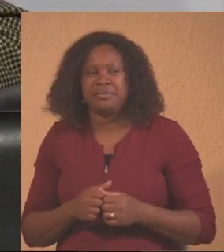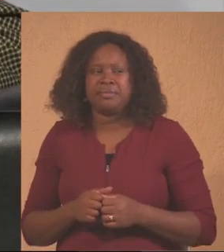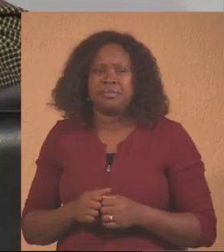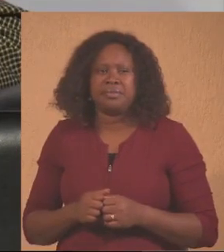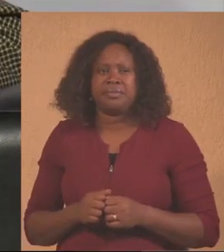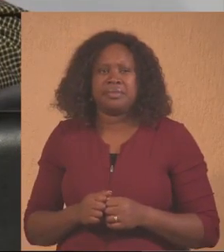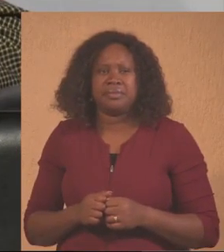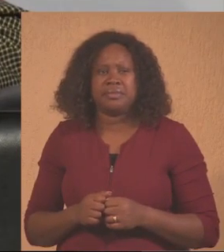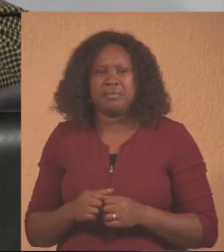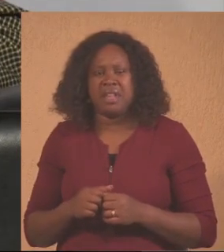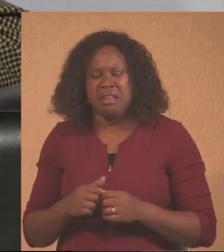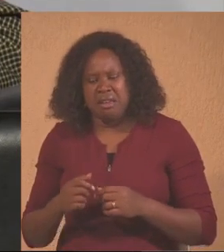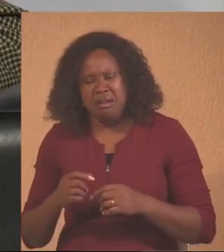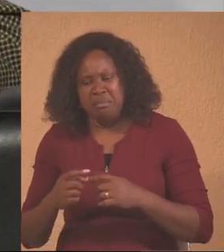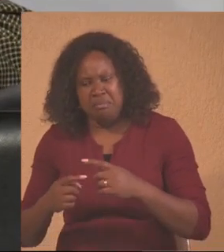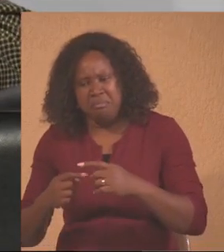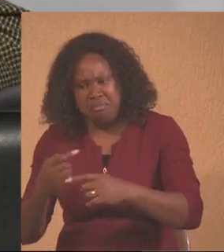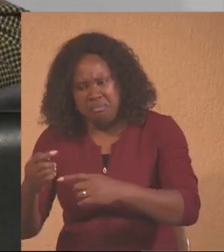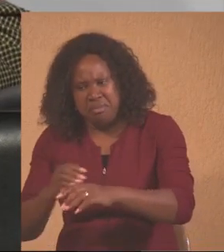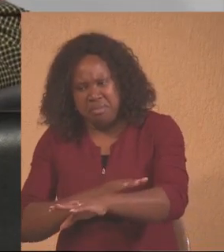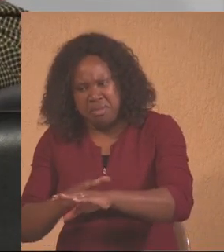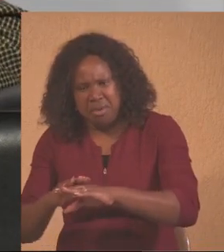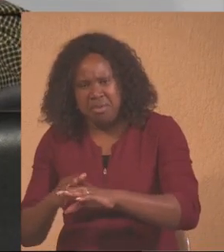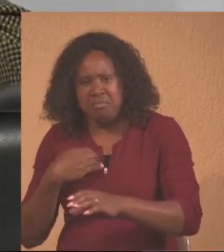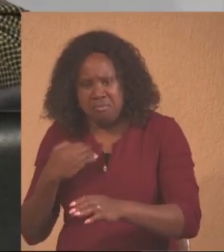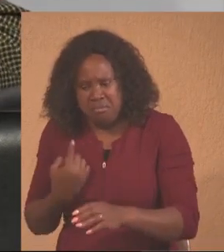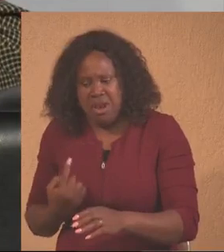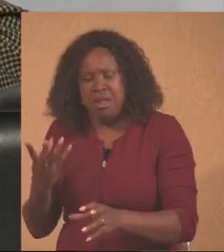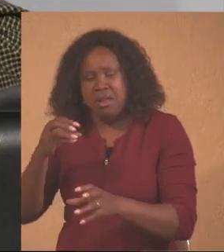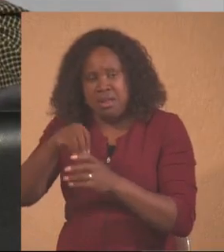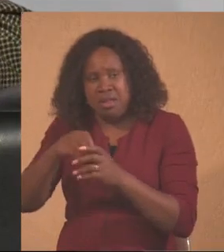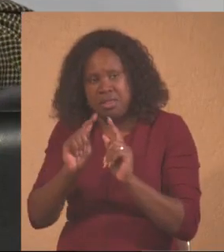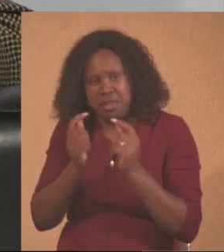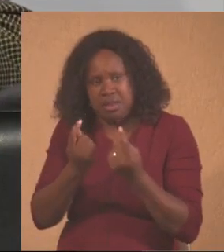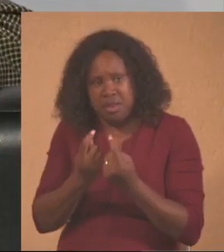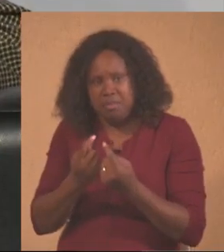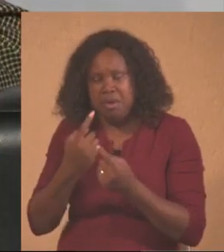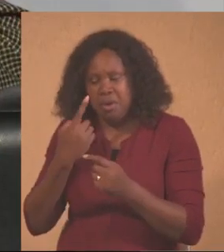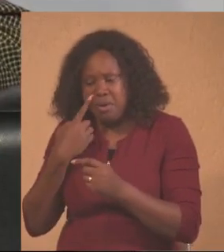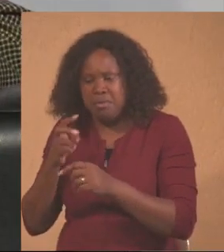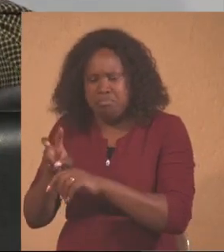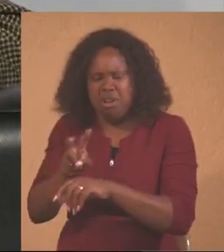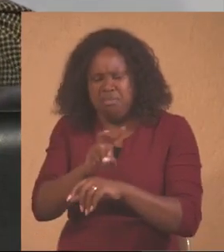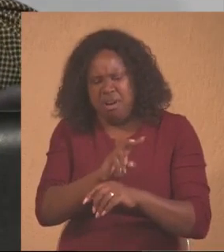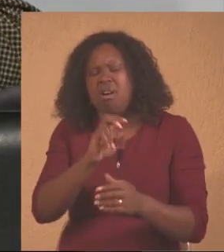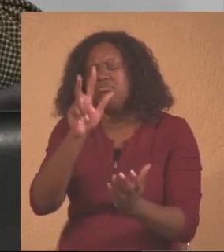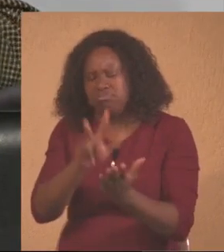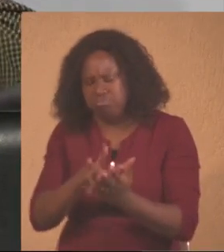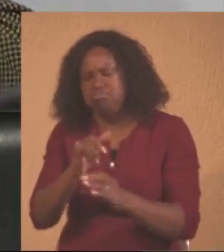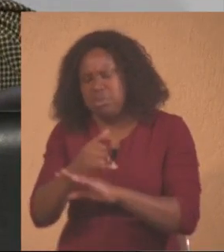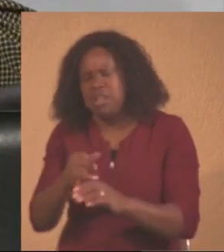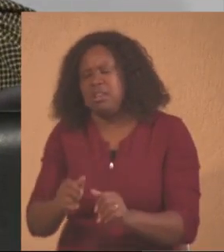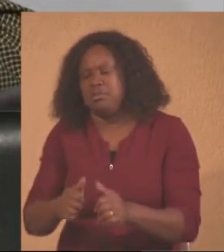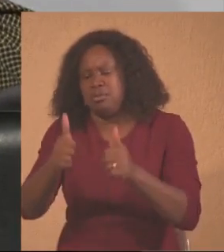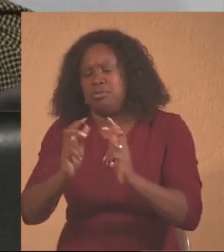I have been part of the group that inspect and certify this place is fit for